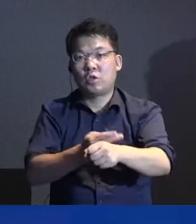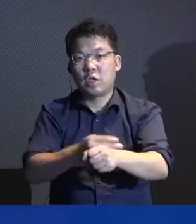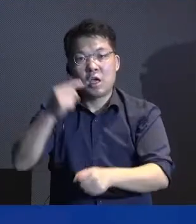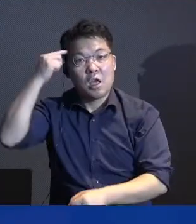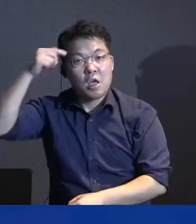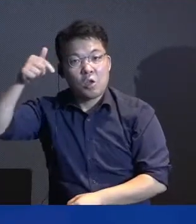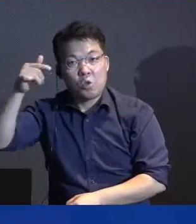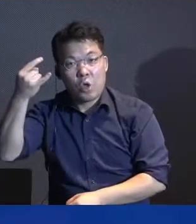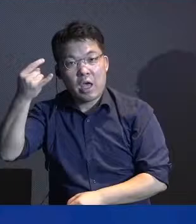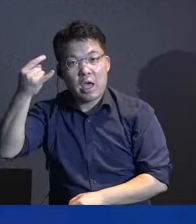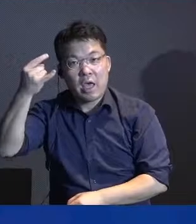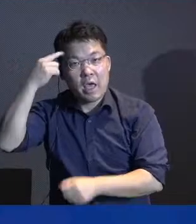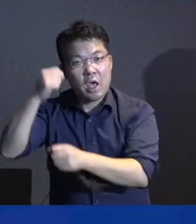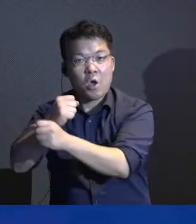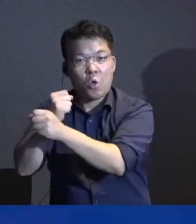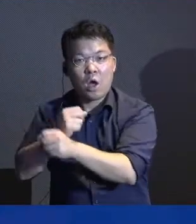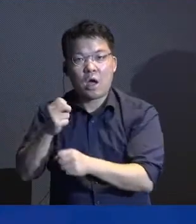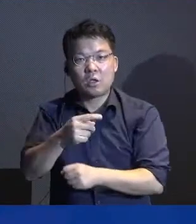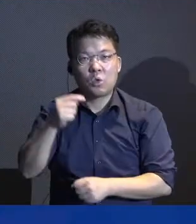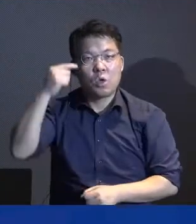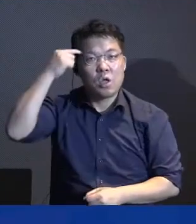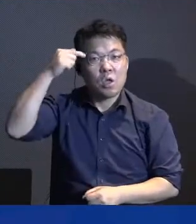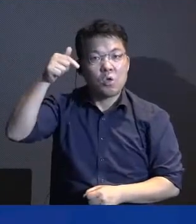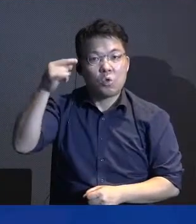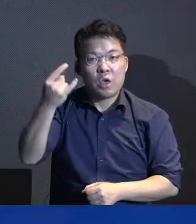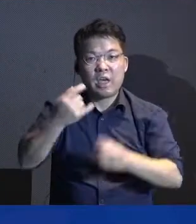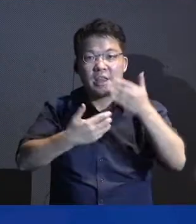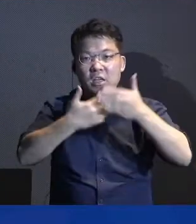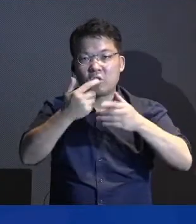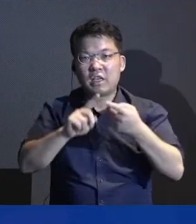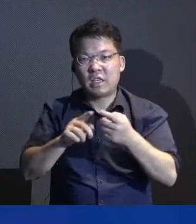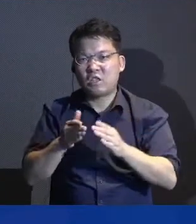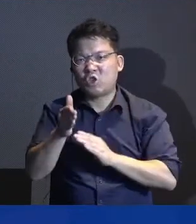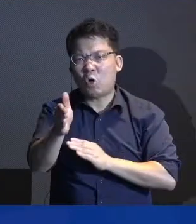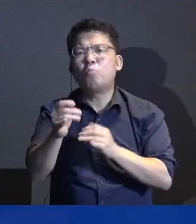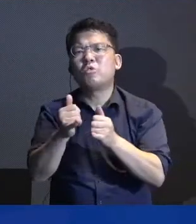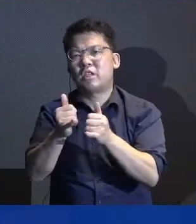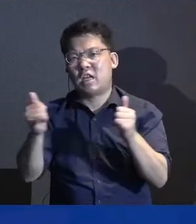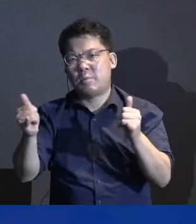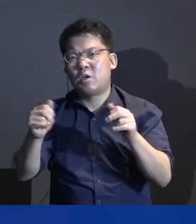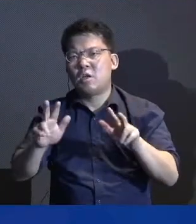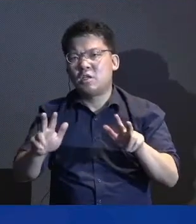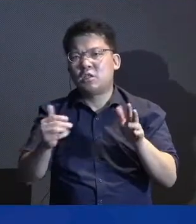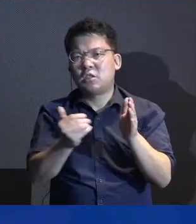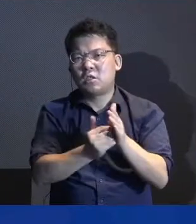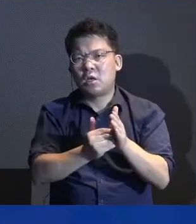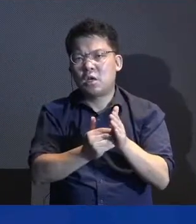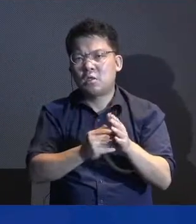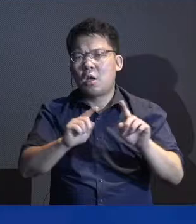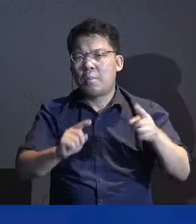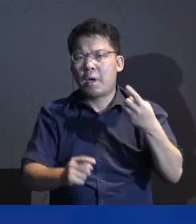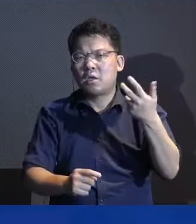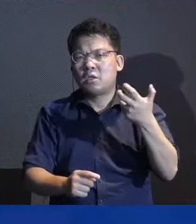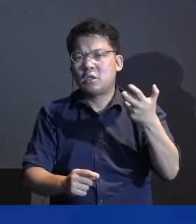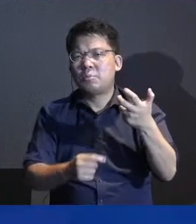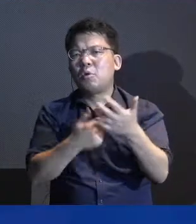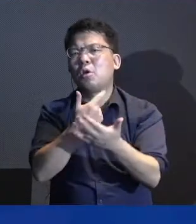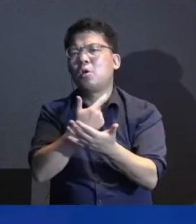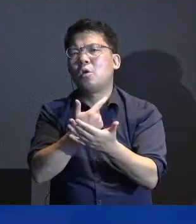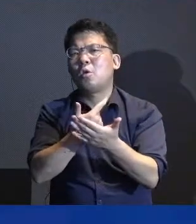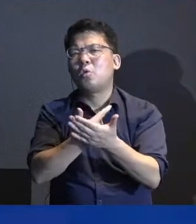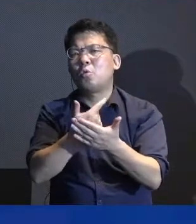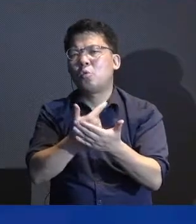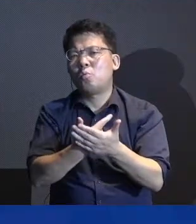and brain imaging research and has published more than 170 papers in a number of internationally